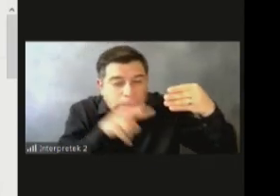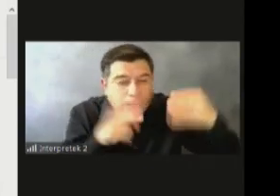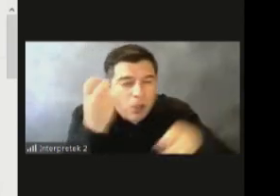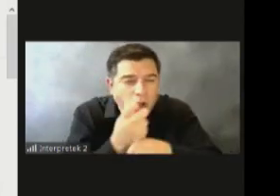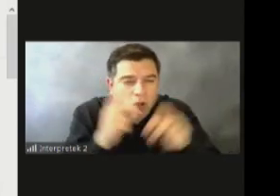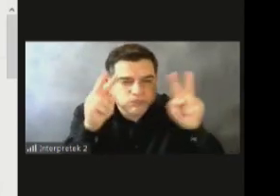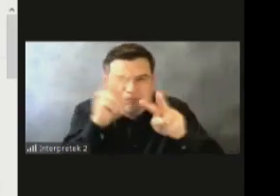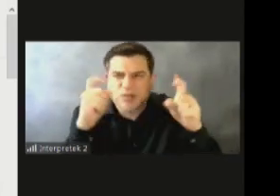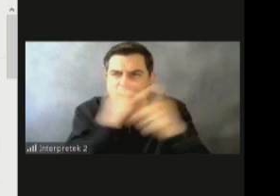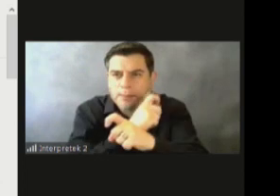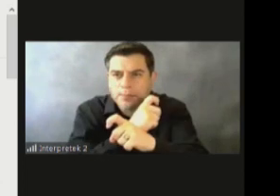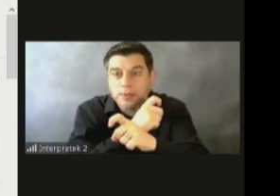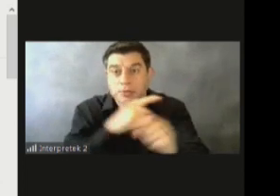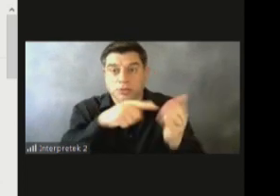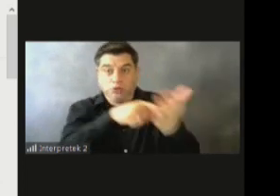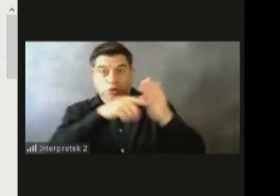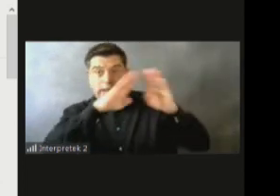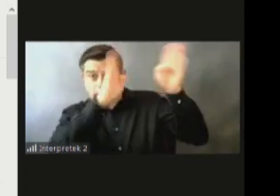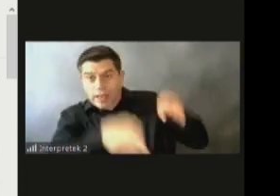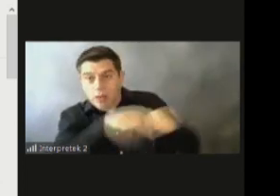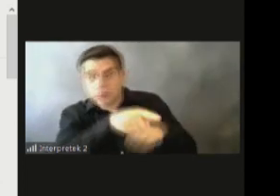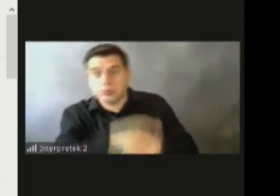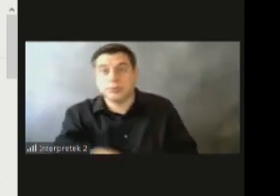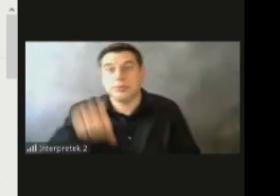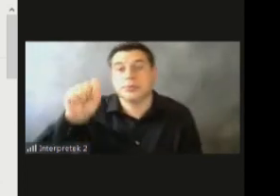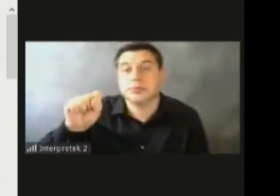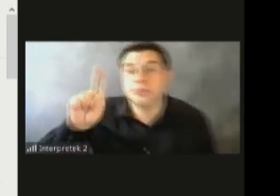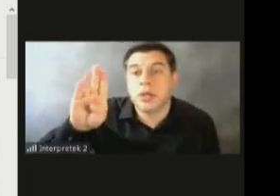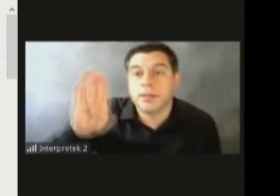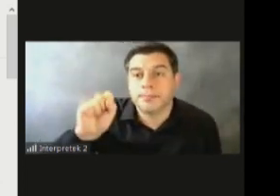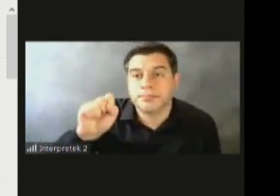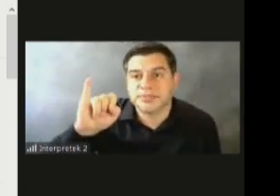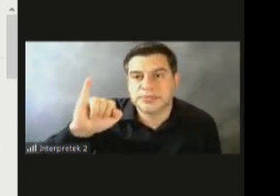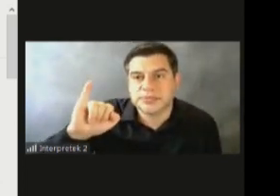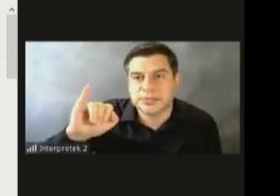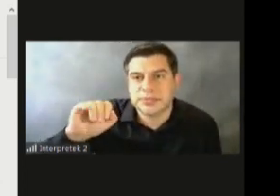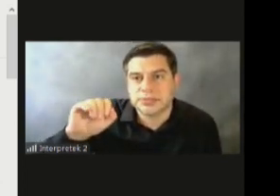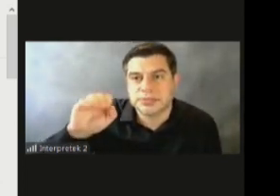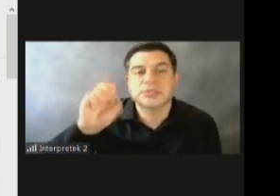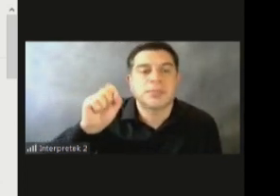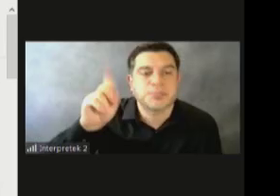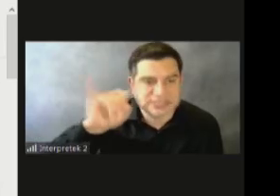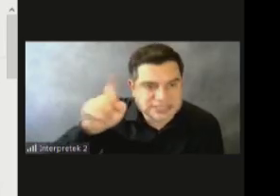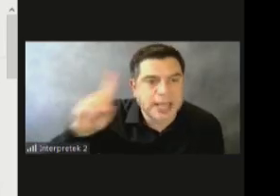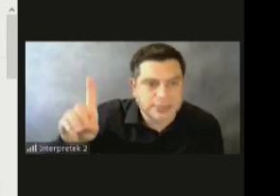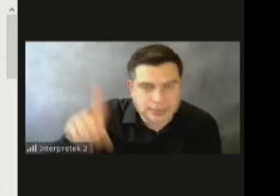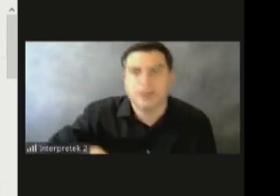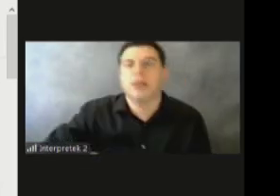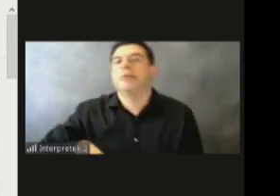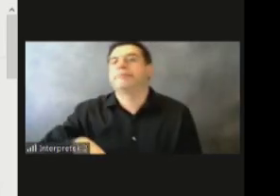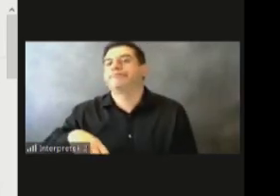You have market rate housing up here at the top, right? And then there's a gap. There's housing that